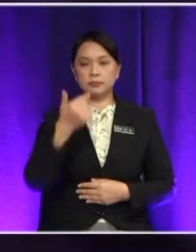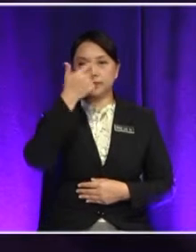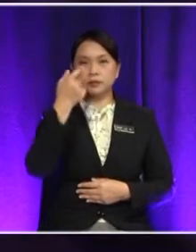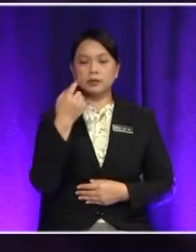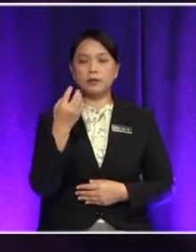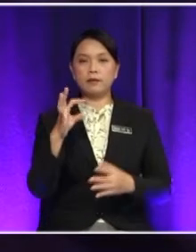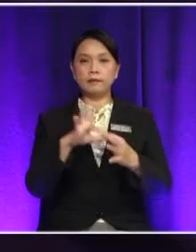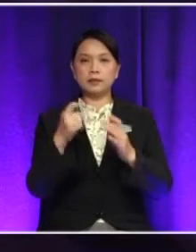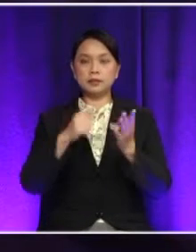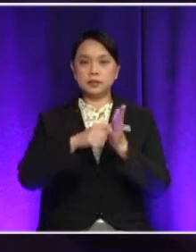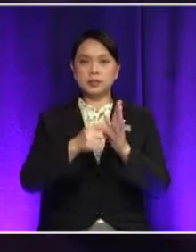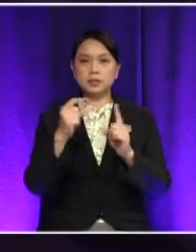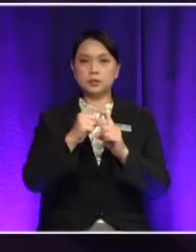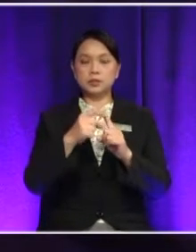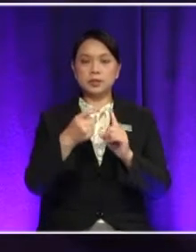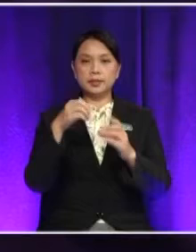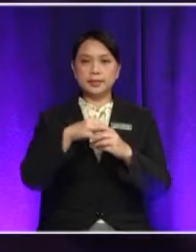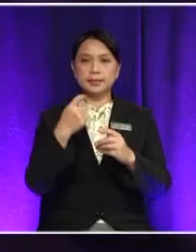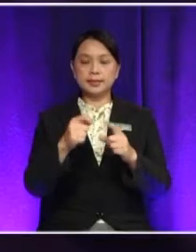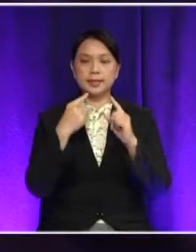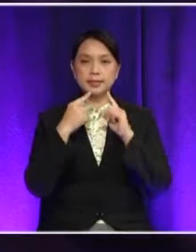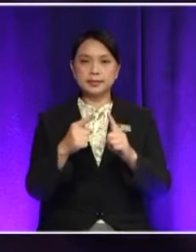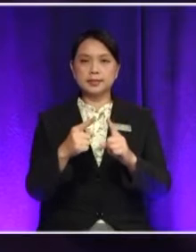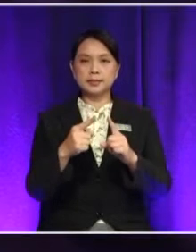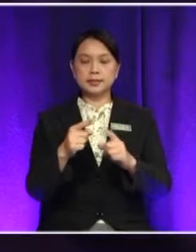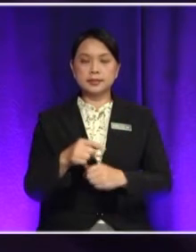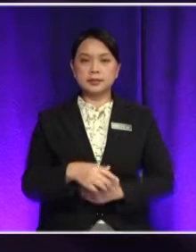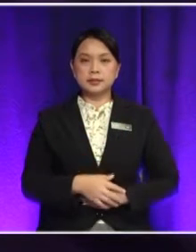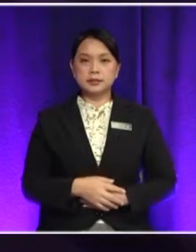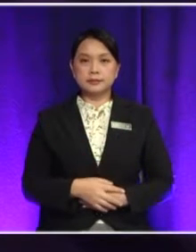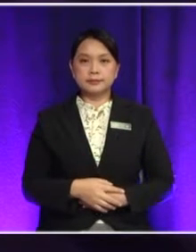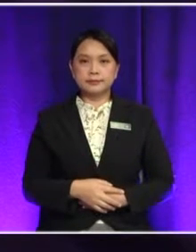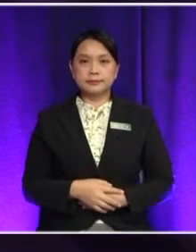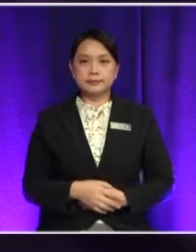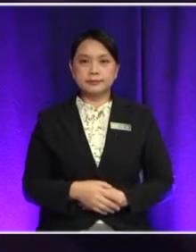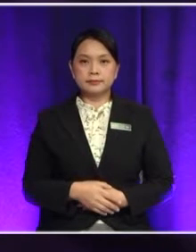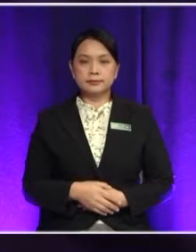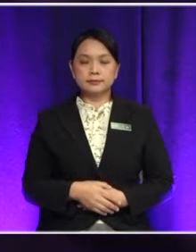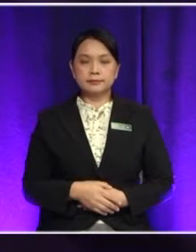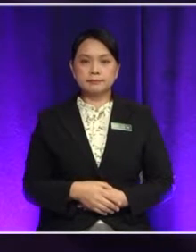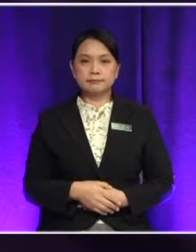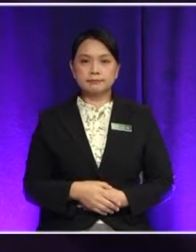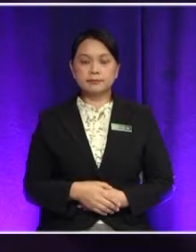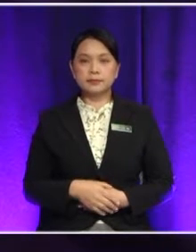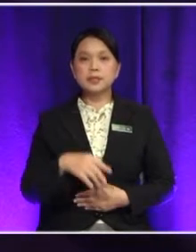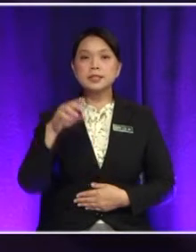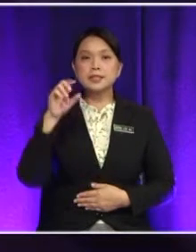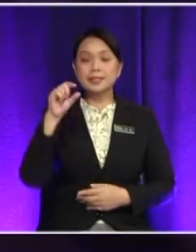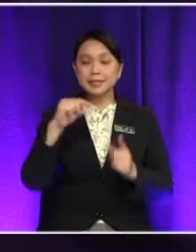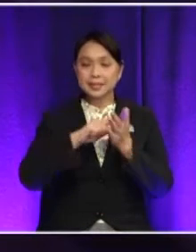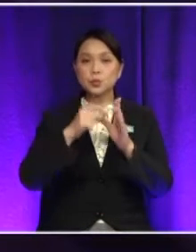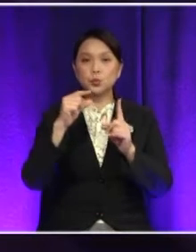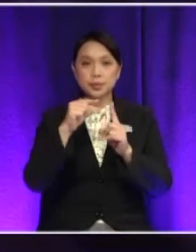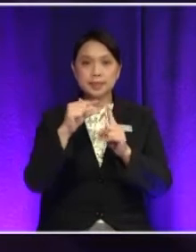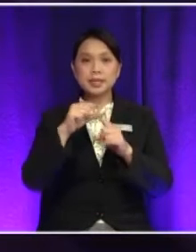the keywords in the answer, which is solution. Okay, because you chose the keyword solution. So